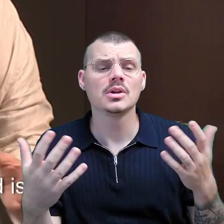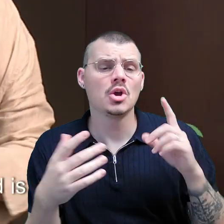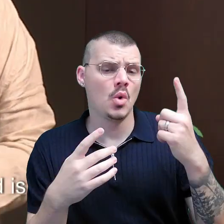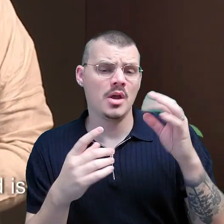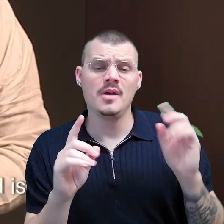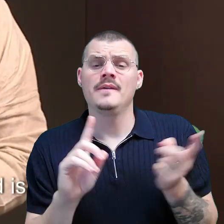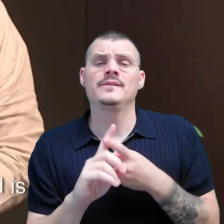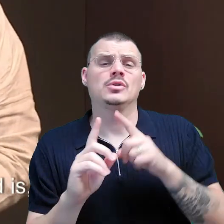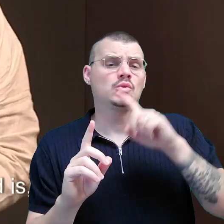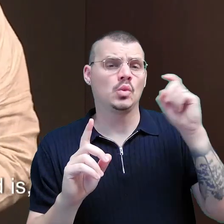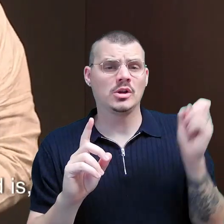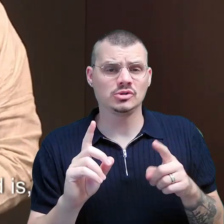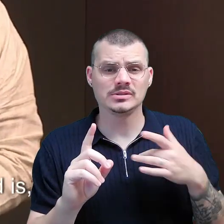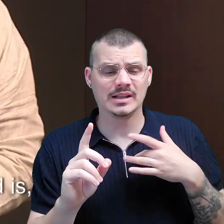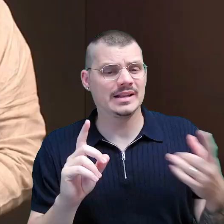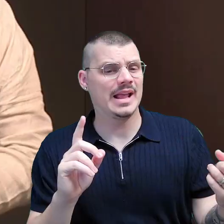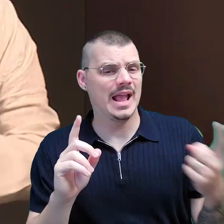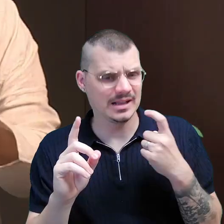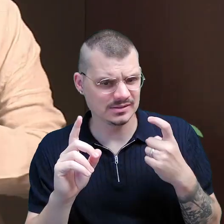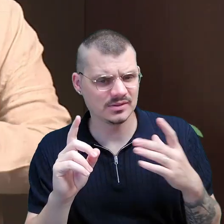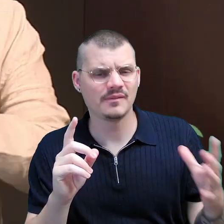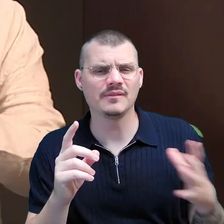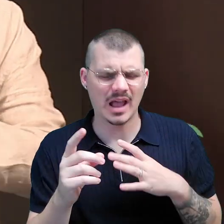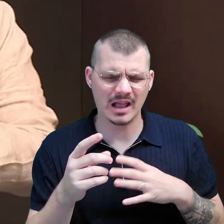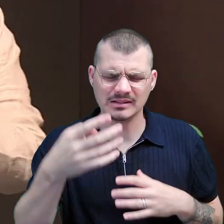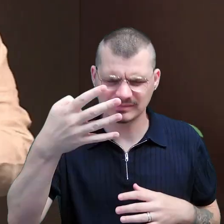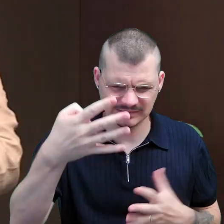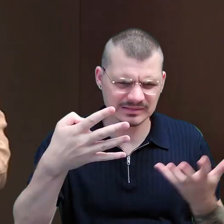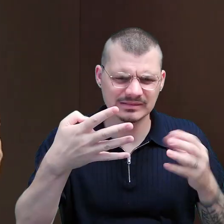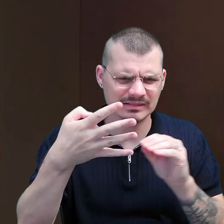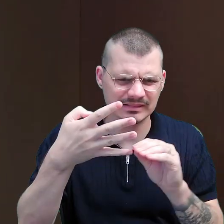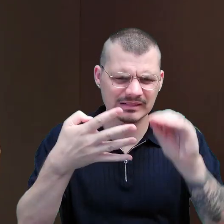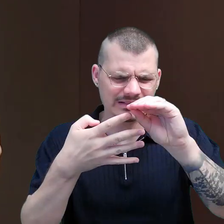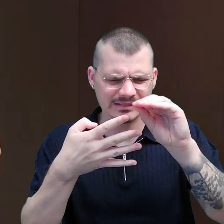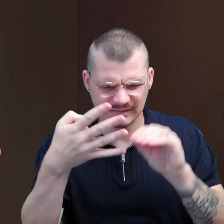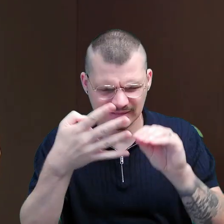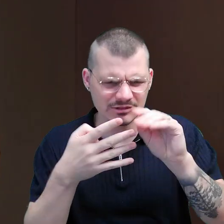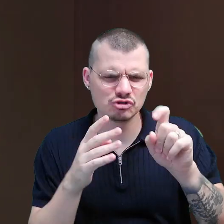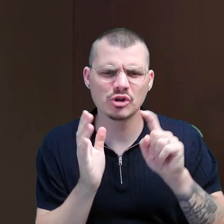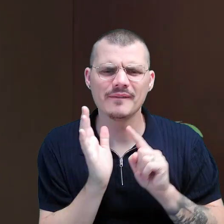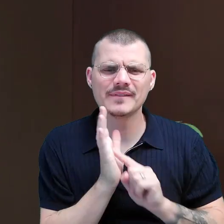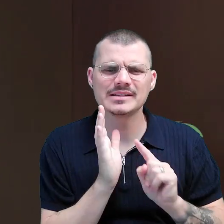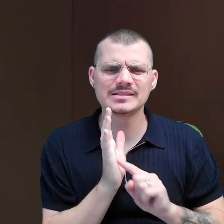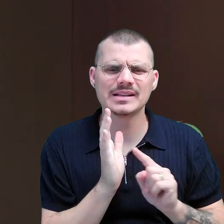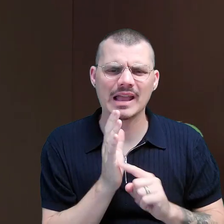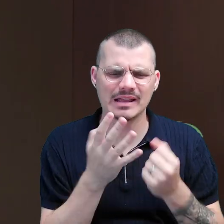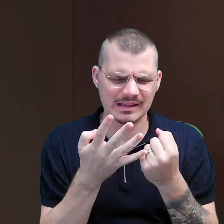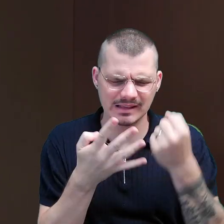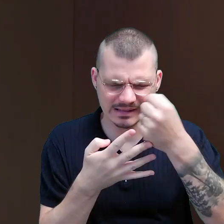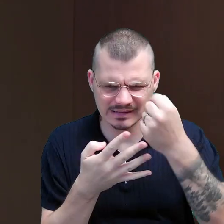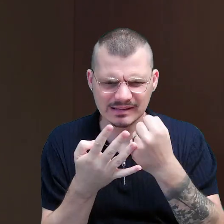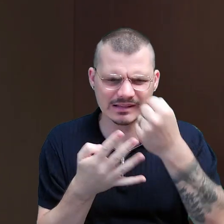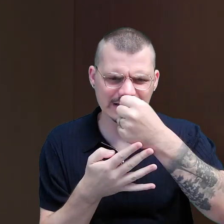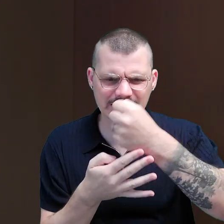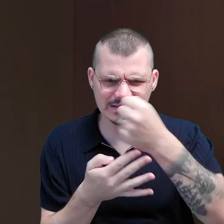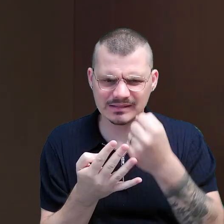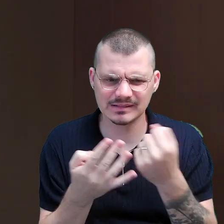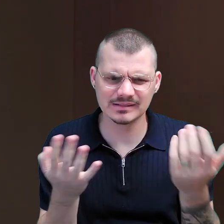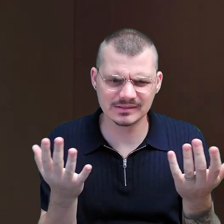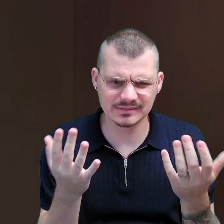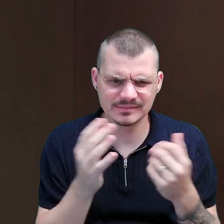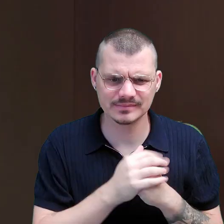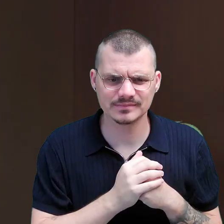one of the first questions that gets asked is, well, in what order should we investigate these medical